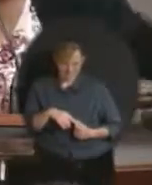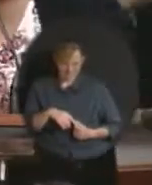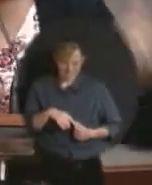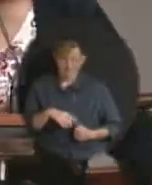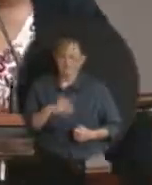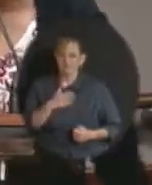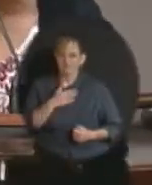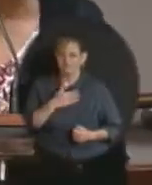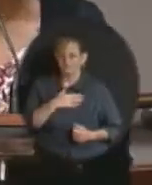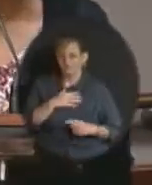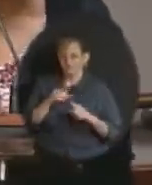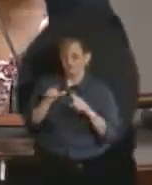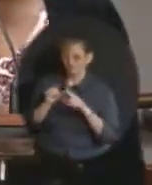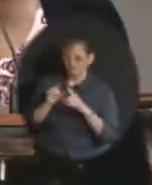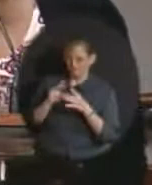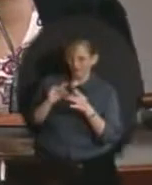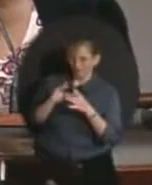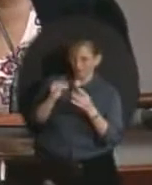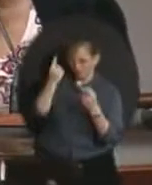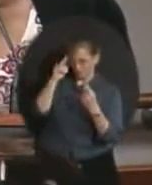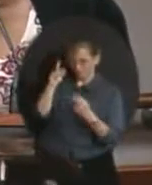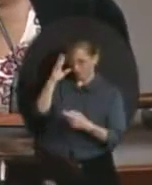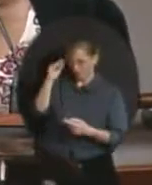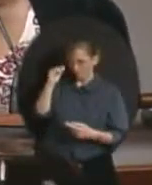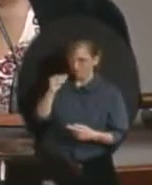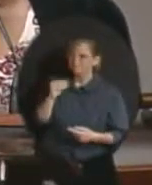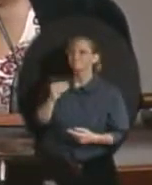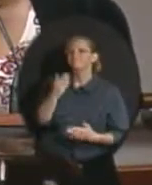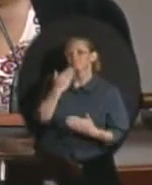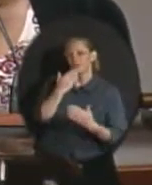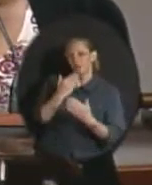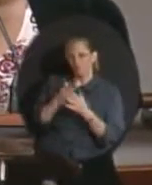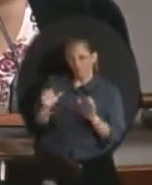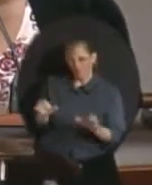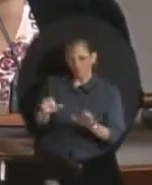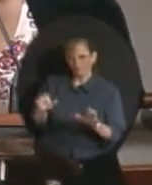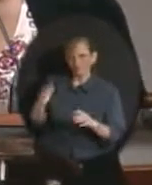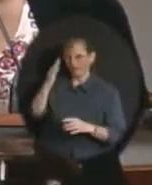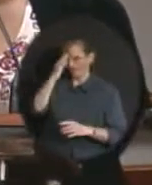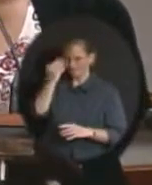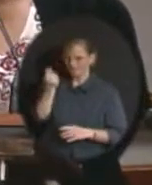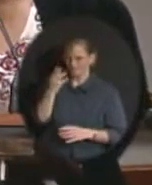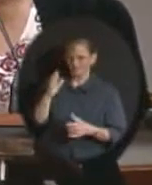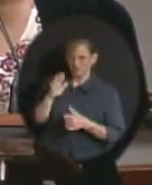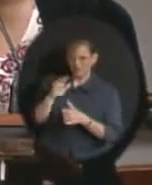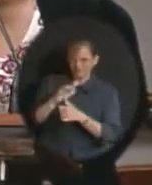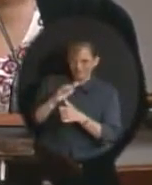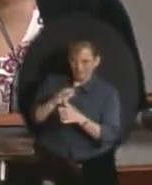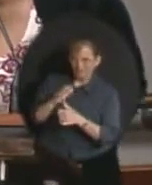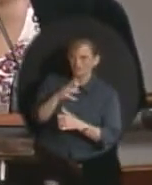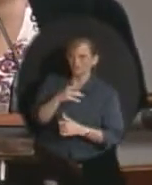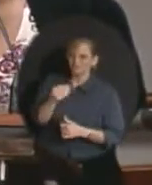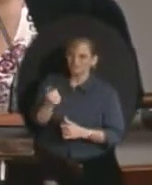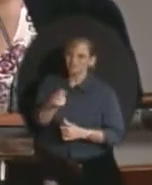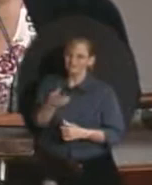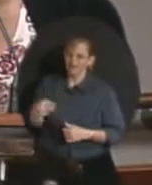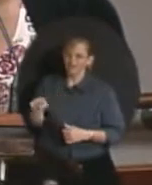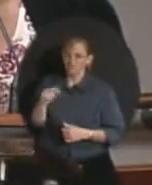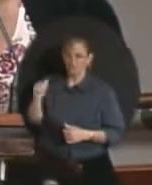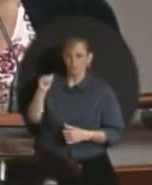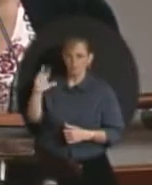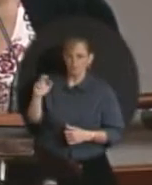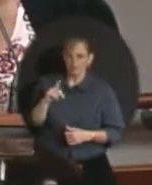My words are to my boys. Well done, gentlemen. I know there's a couple seniors and some of you that won't be back.